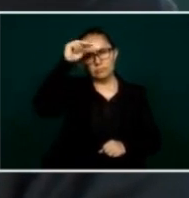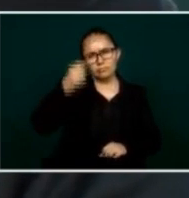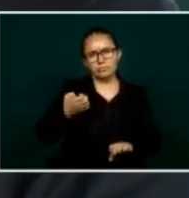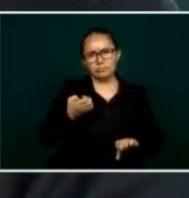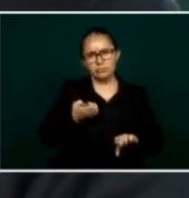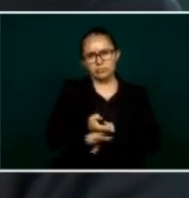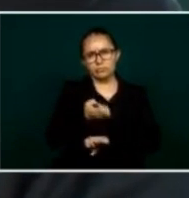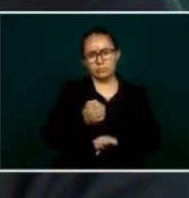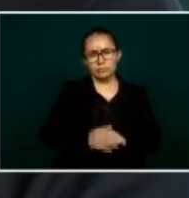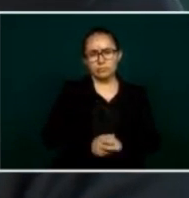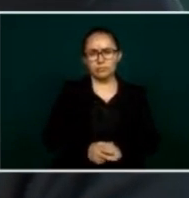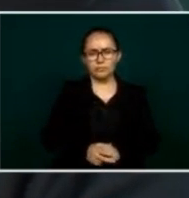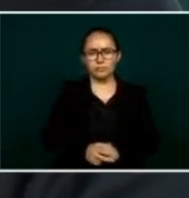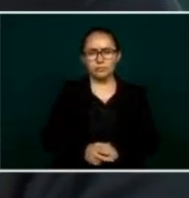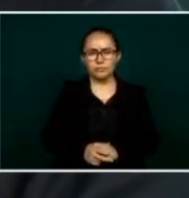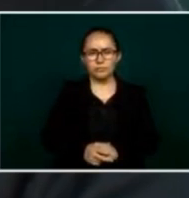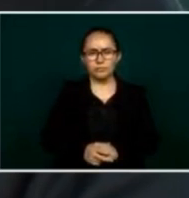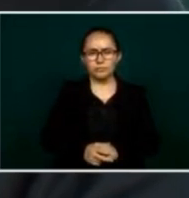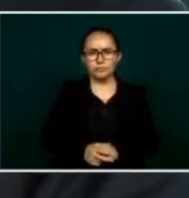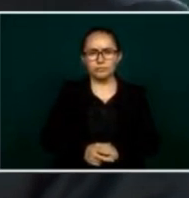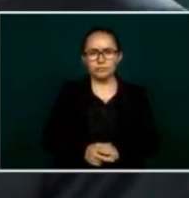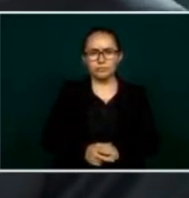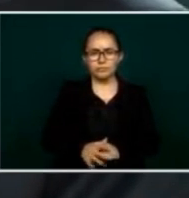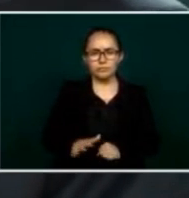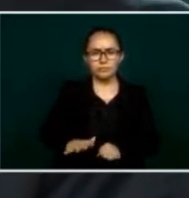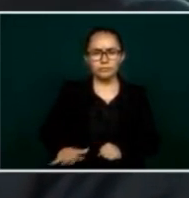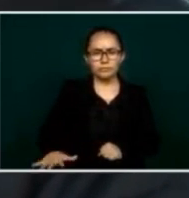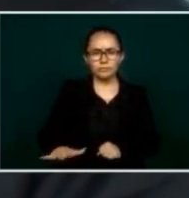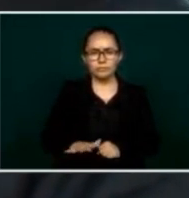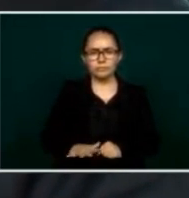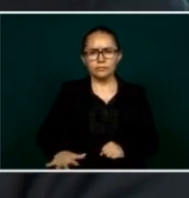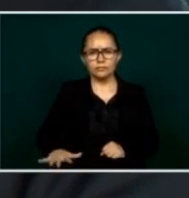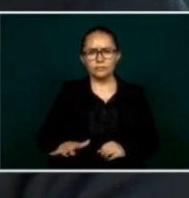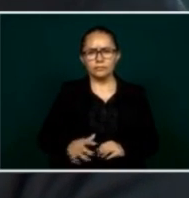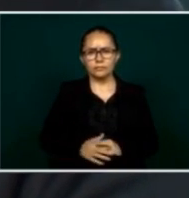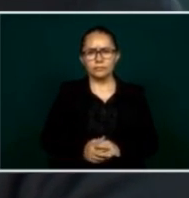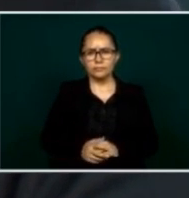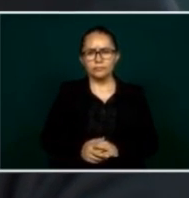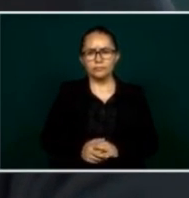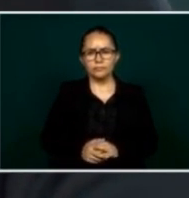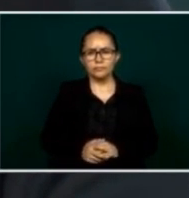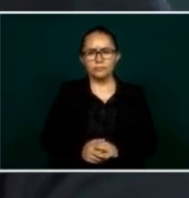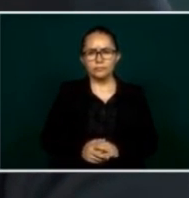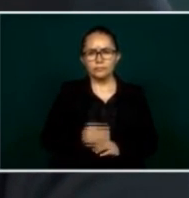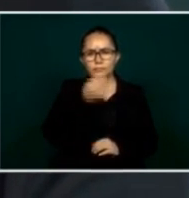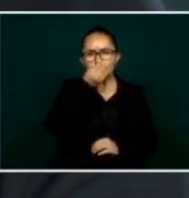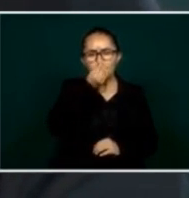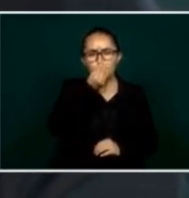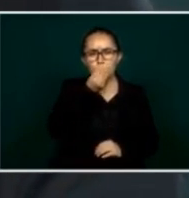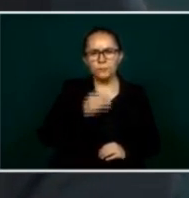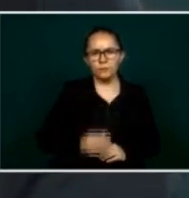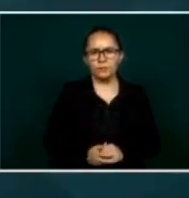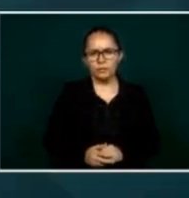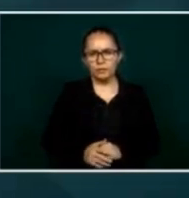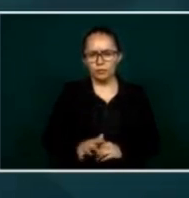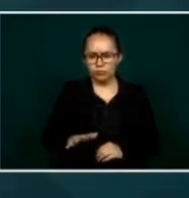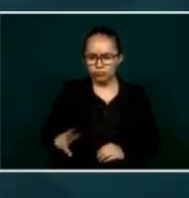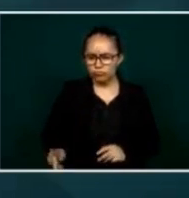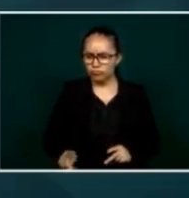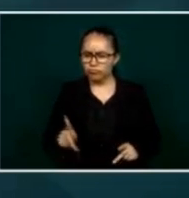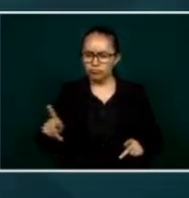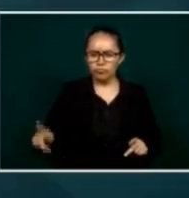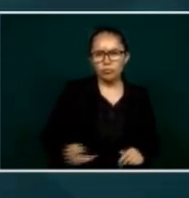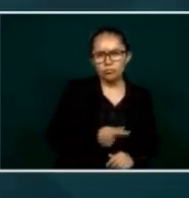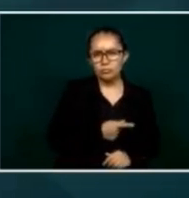state that was a paradox with contradiction of being, that it was a rich